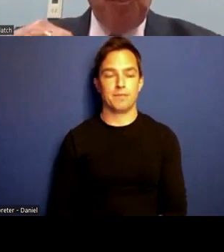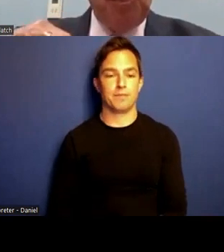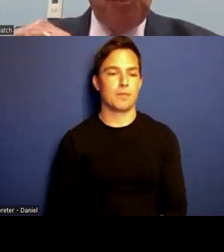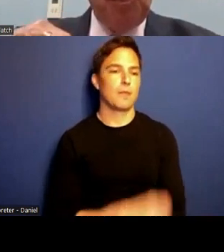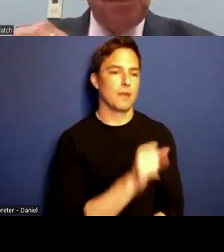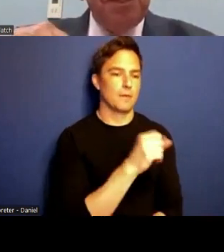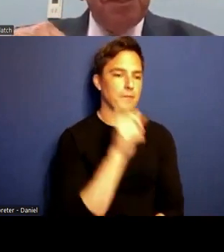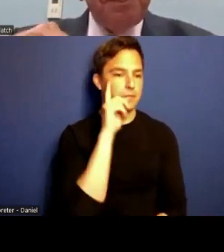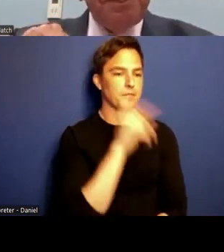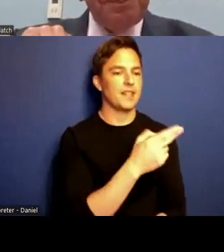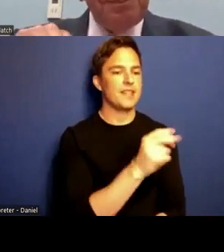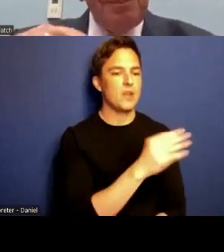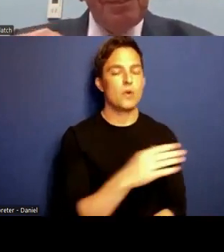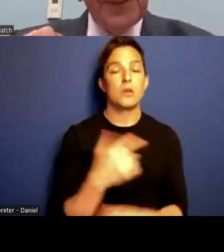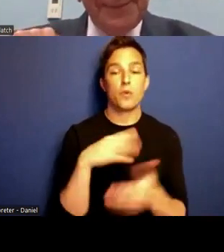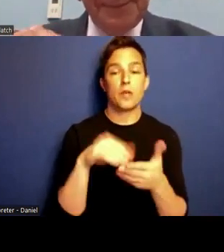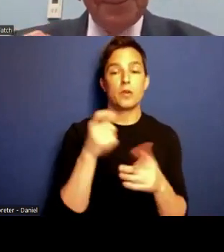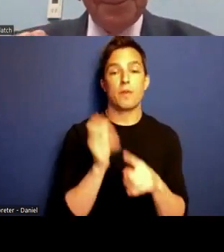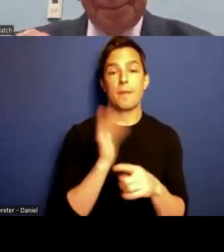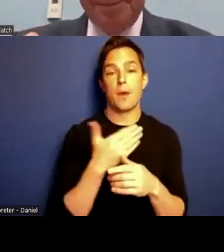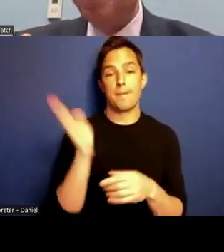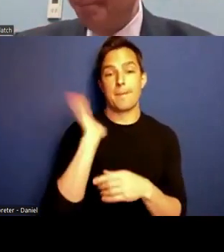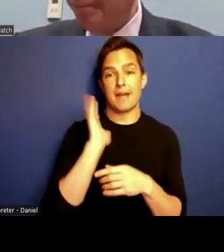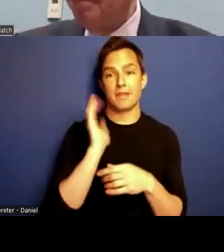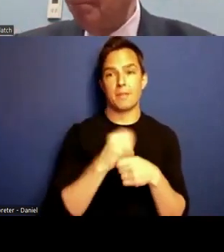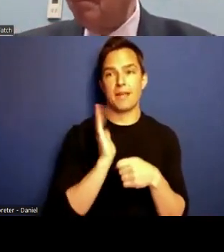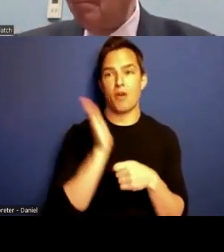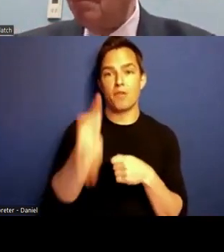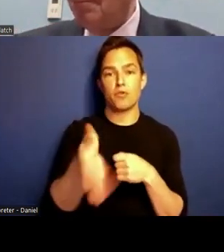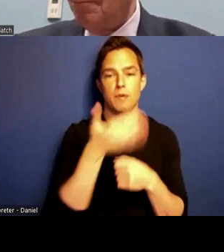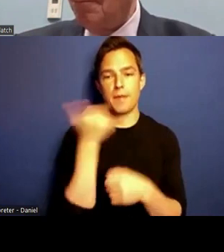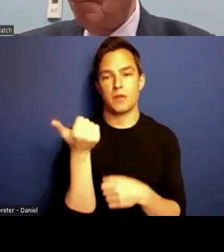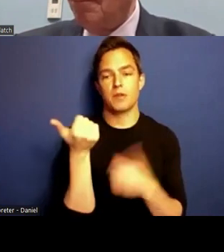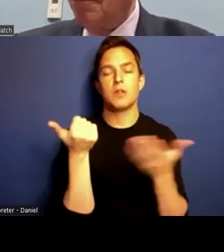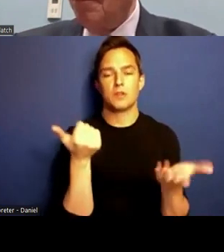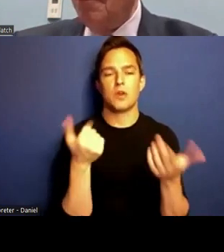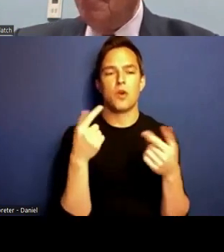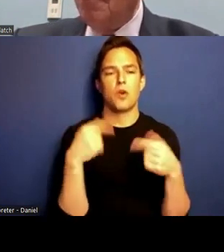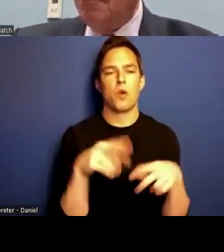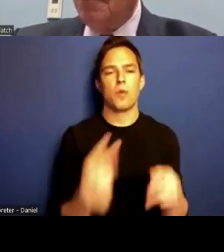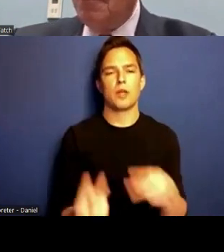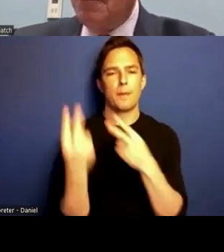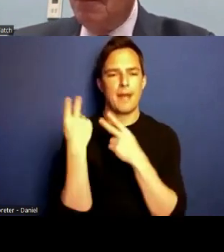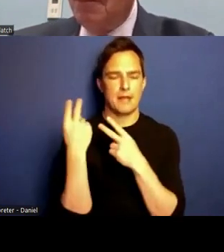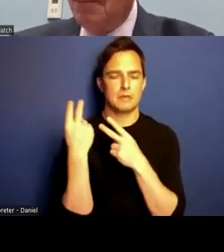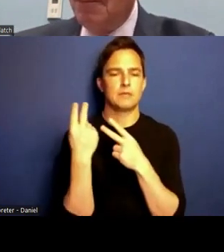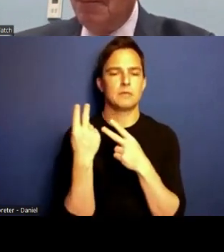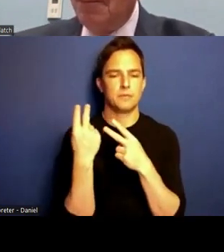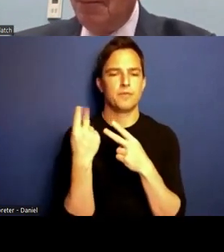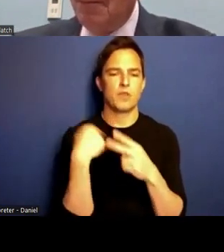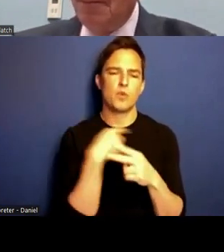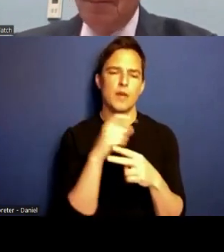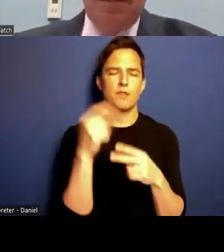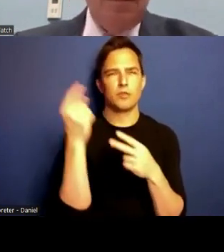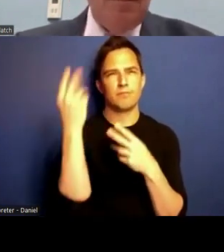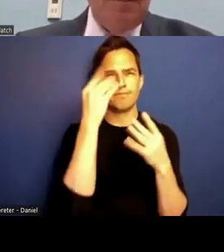We learn from our past in order to make our future better. And so as we look back, we got to figure out